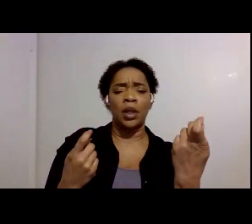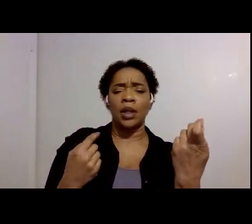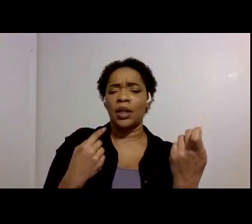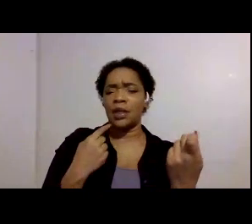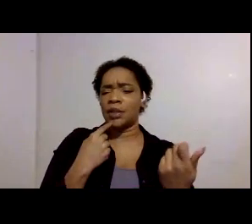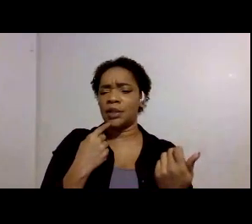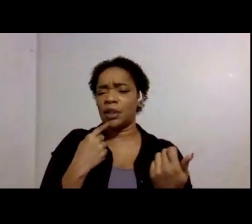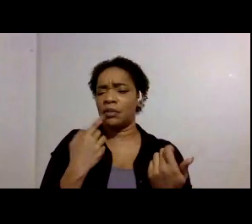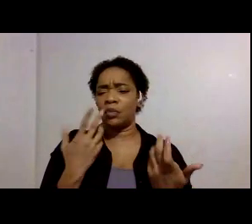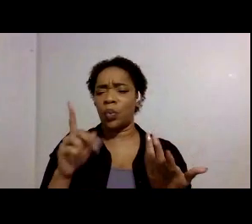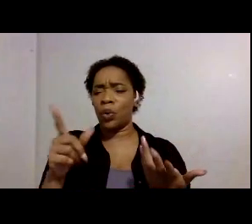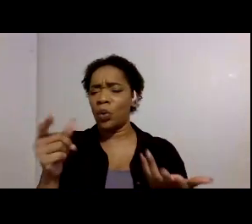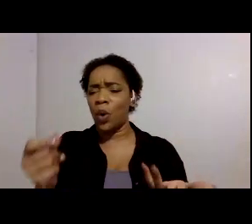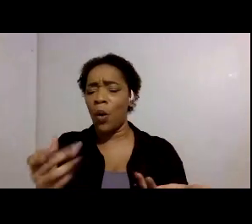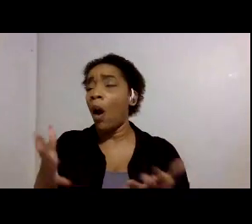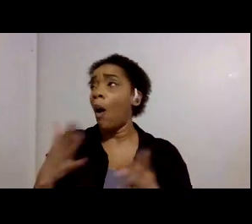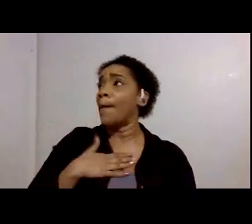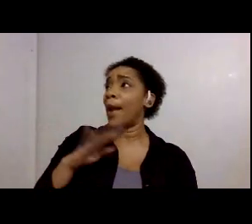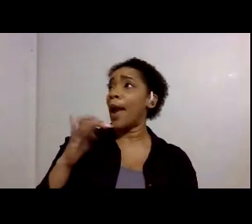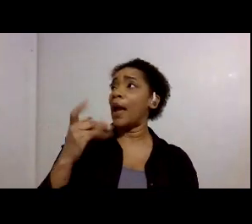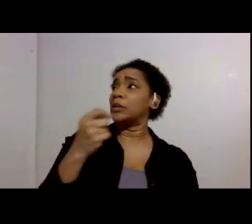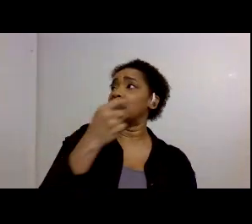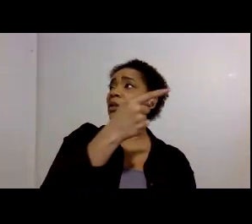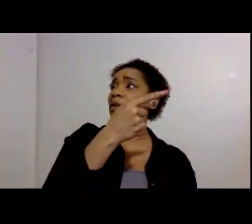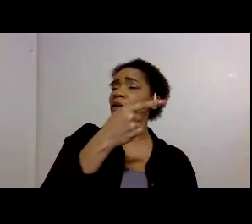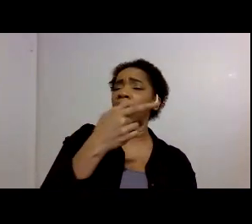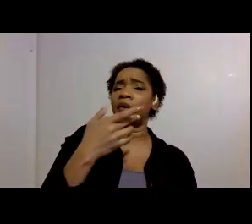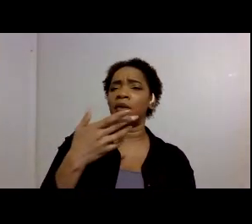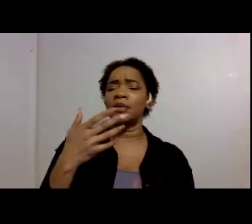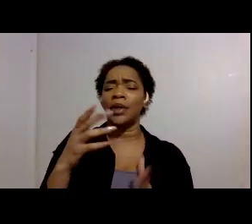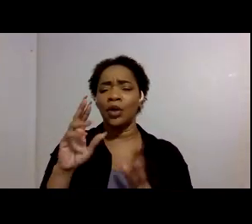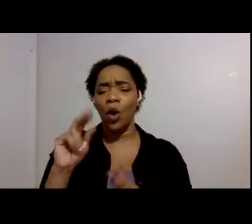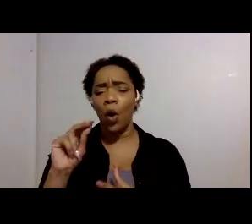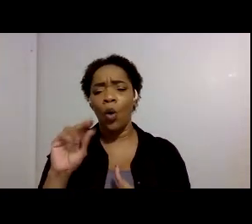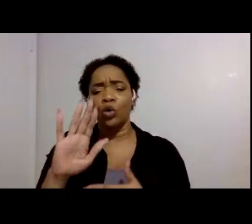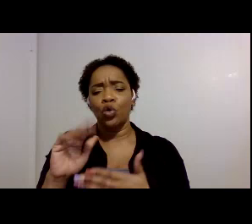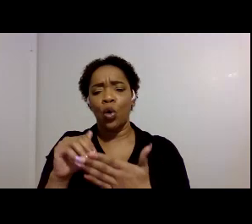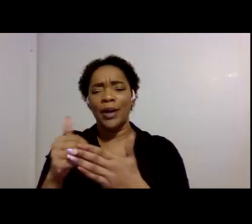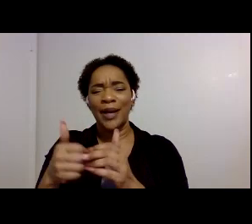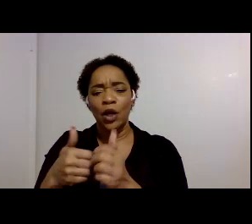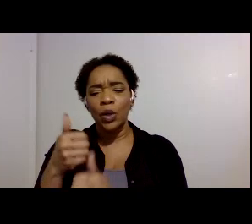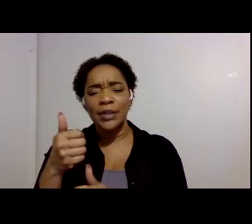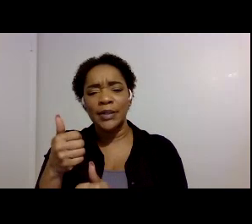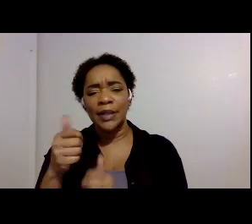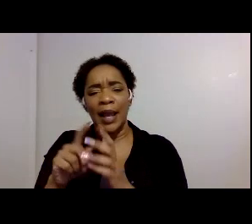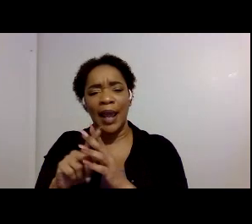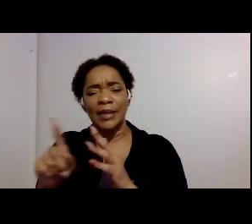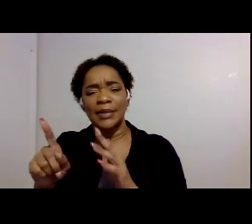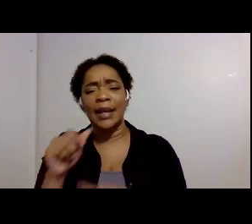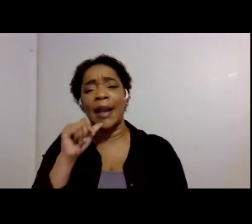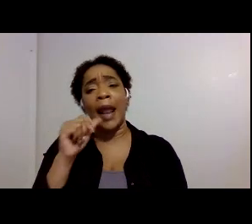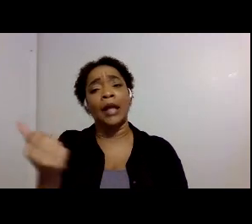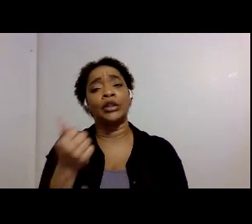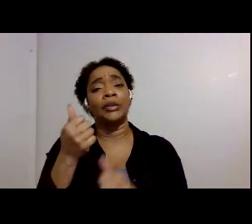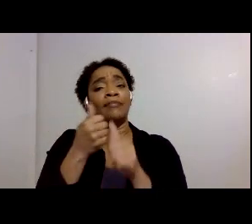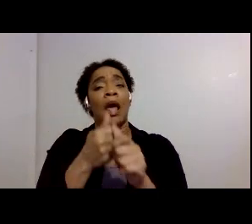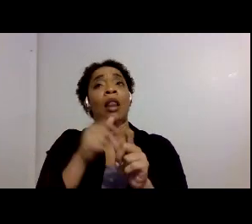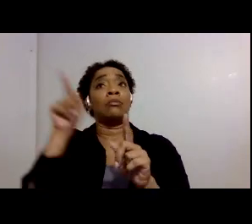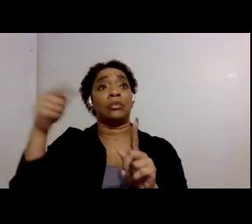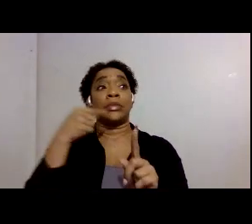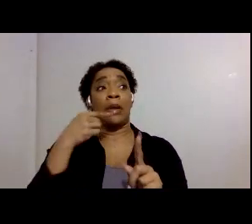nearest unobstructed exit for a commercial building or a fire alarm. Don't get locked into, oh, my exit's over there. Whatever